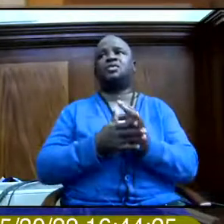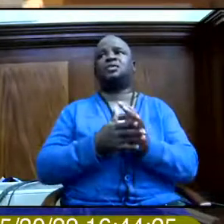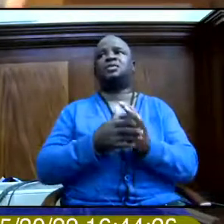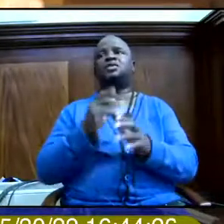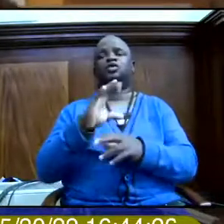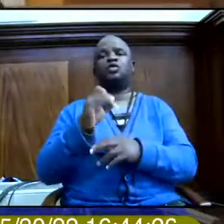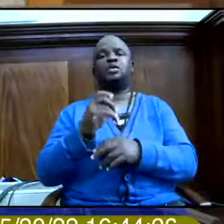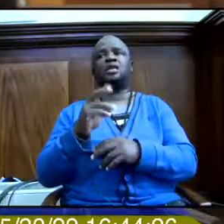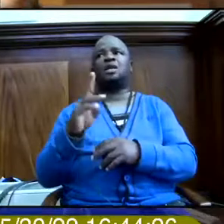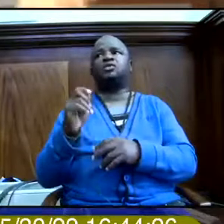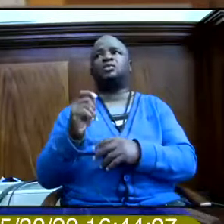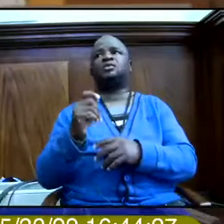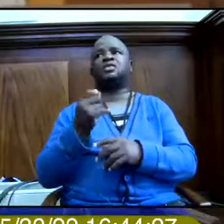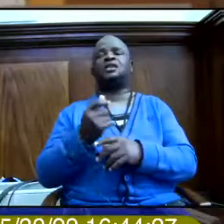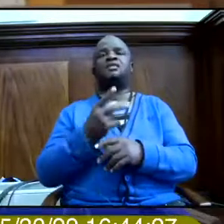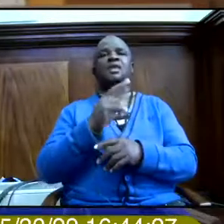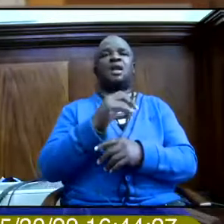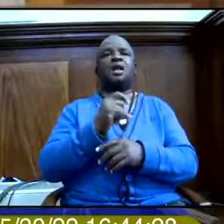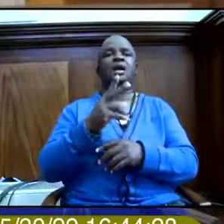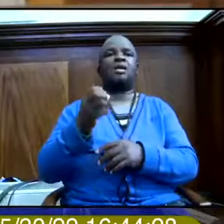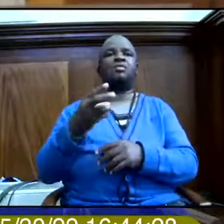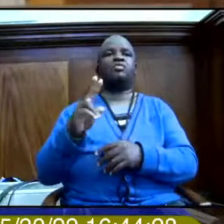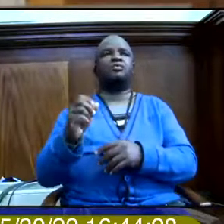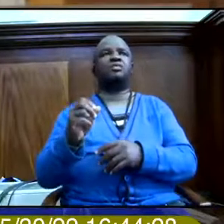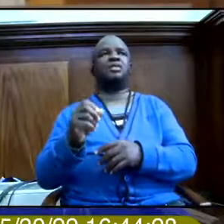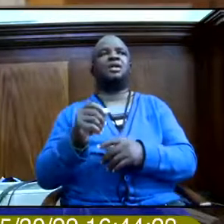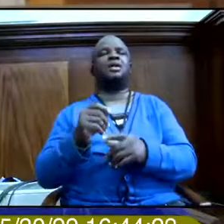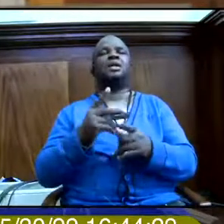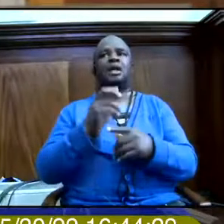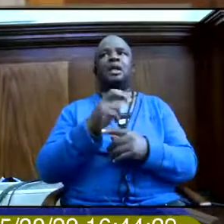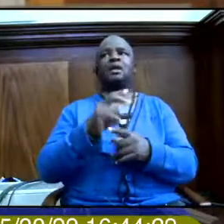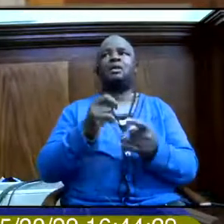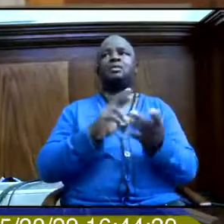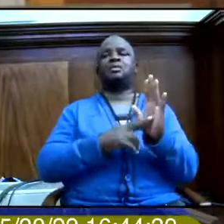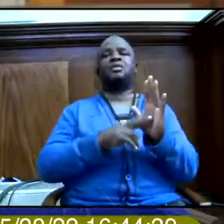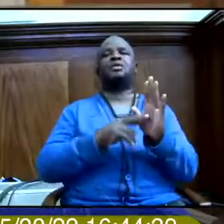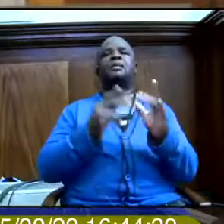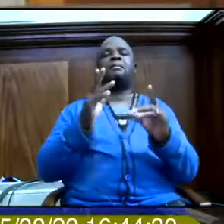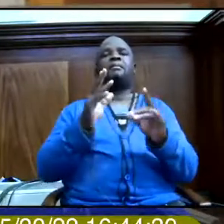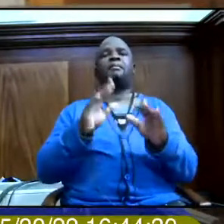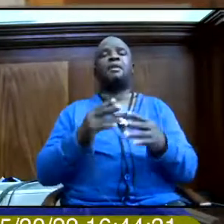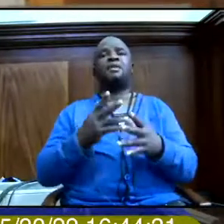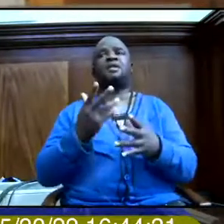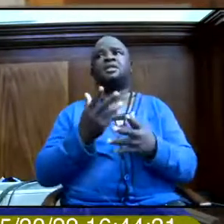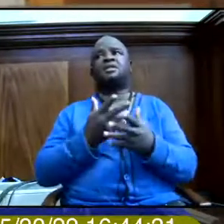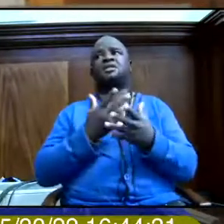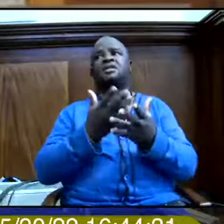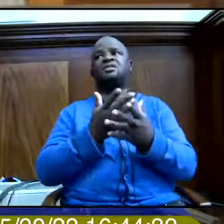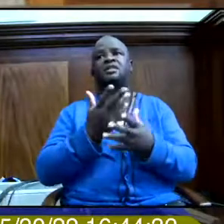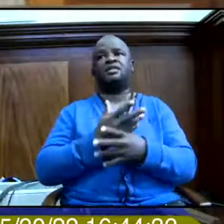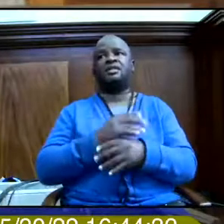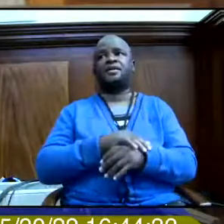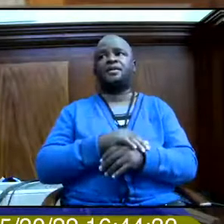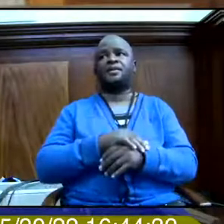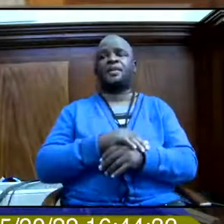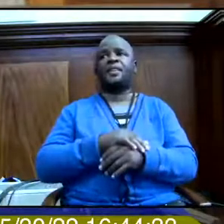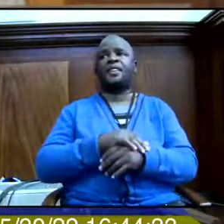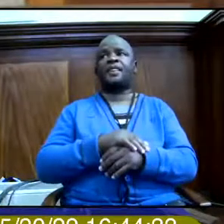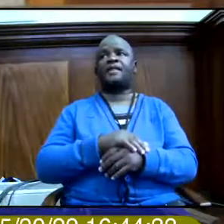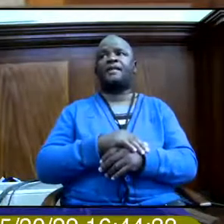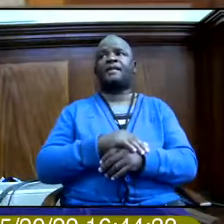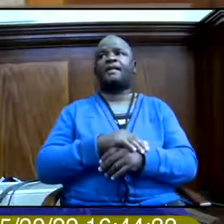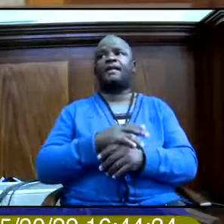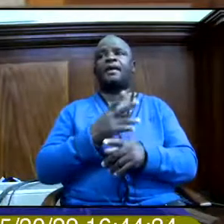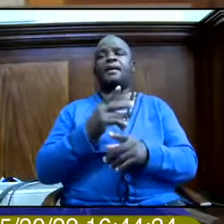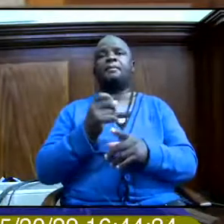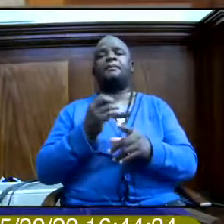quasar 2 you have now now is representing public servants a public servant union is